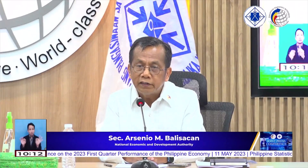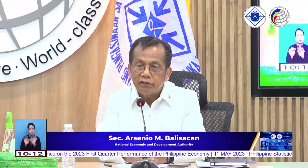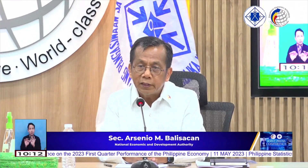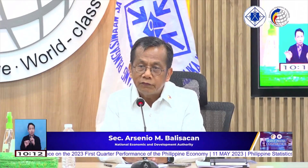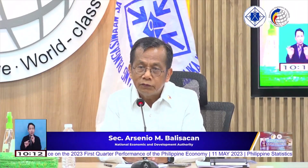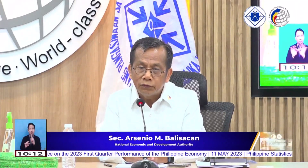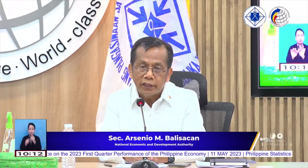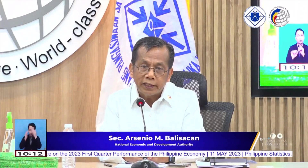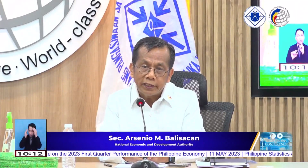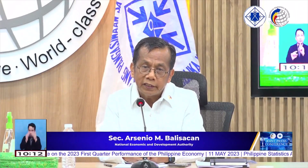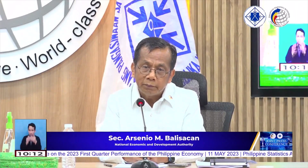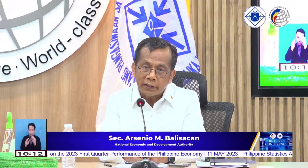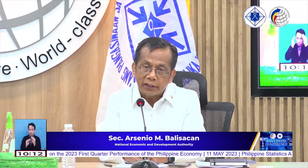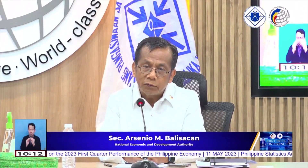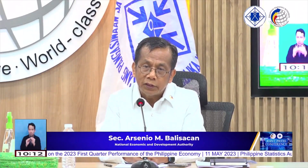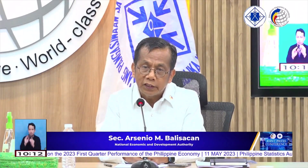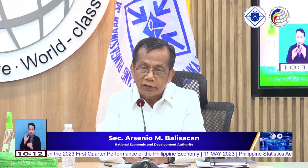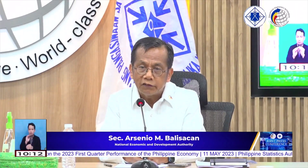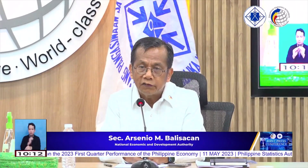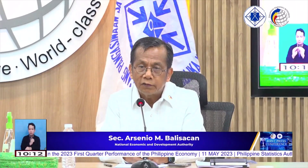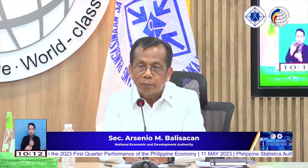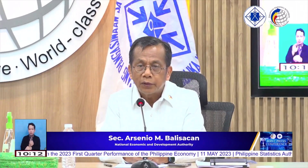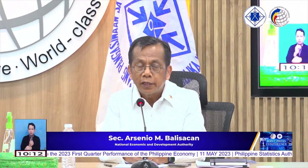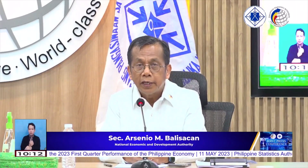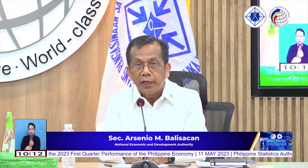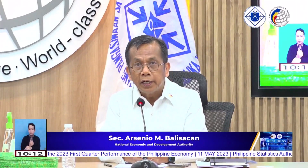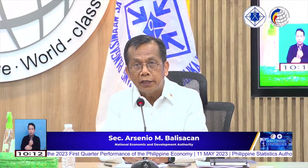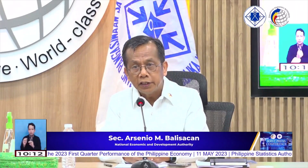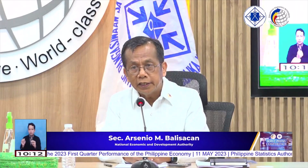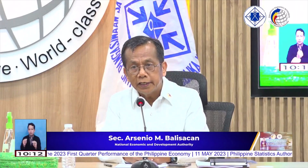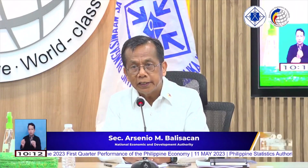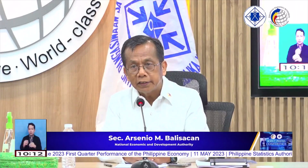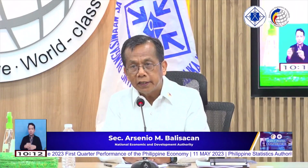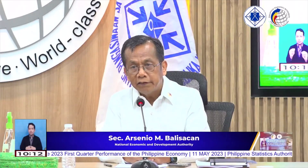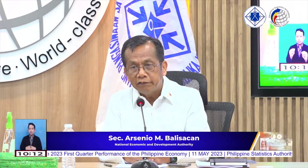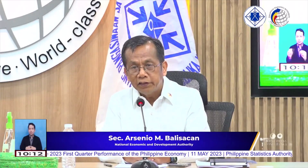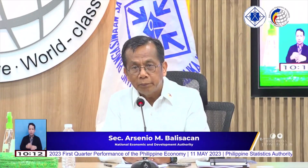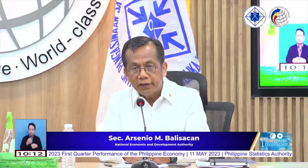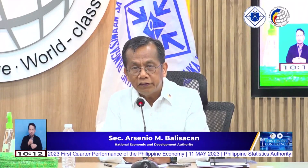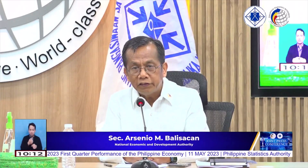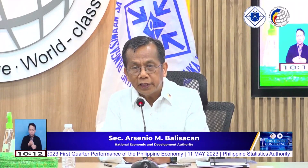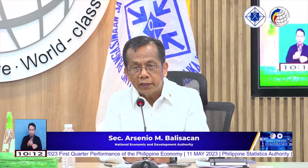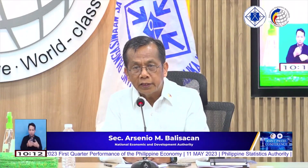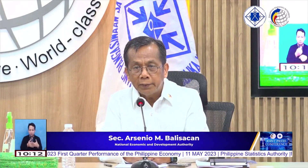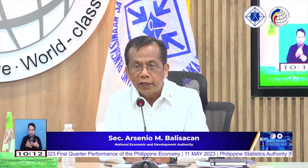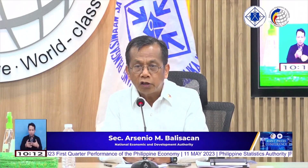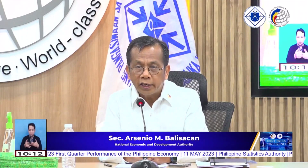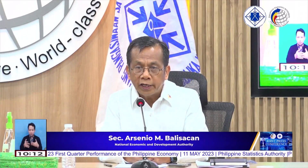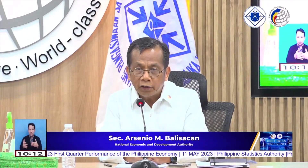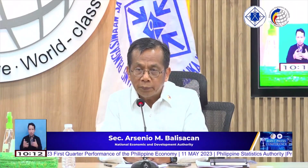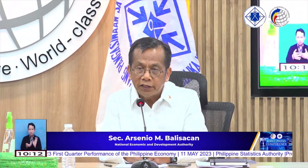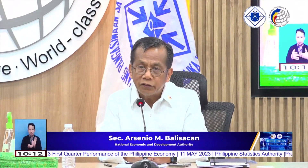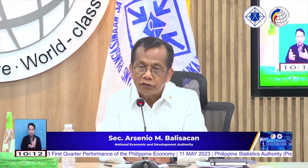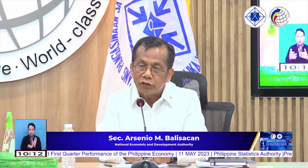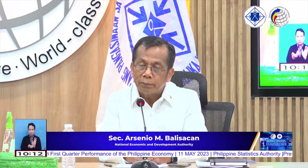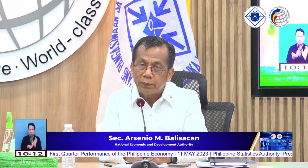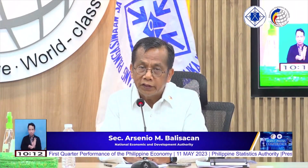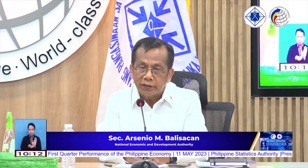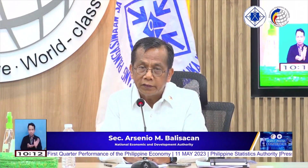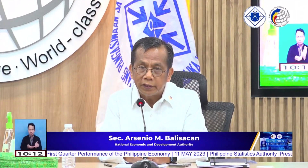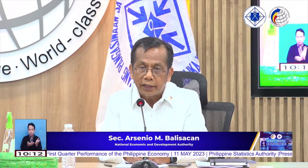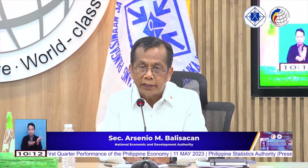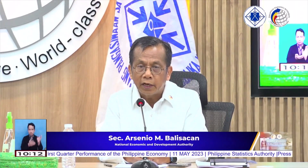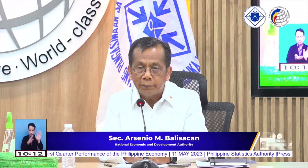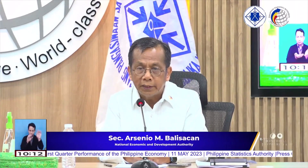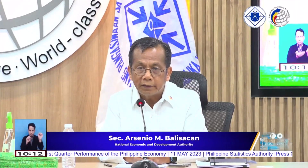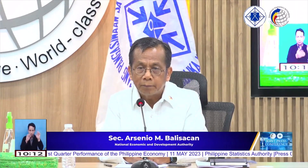anticipate food and energy market conditions and generate evidence-based and timely recommendations to the President and